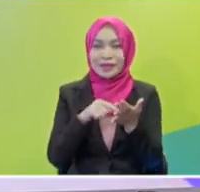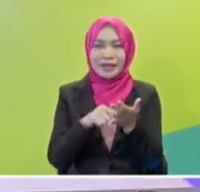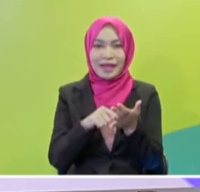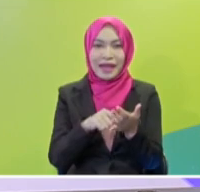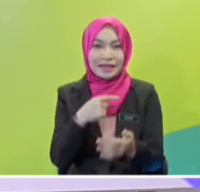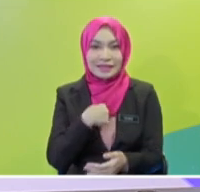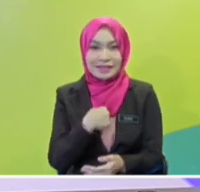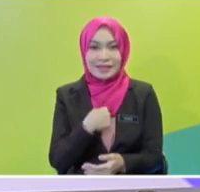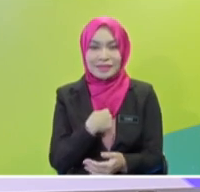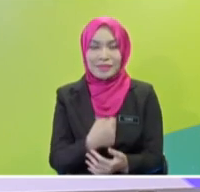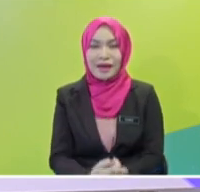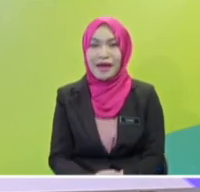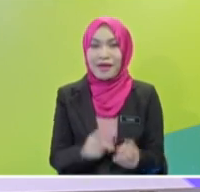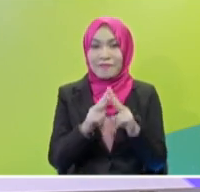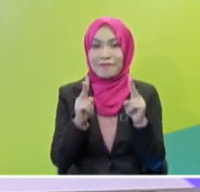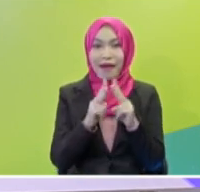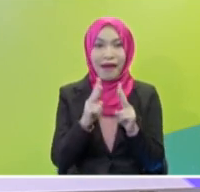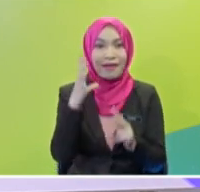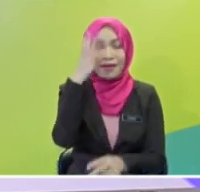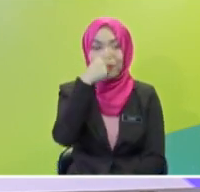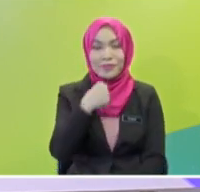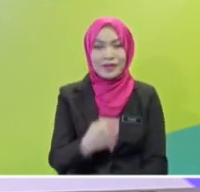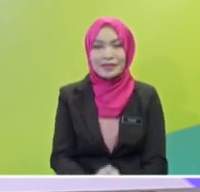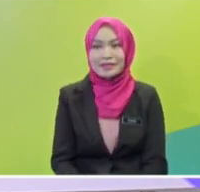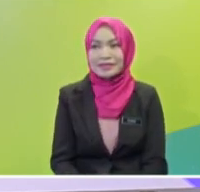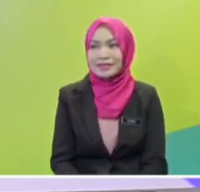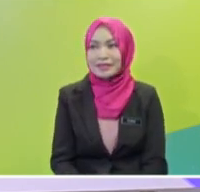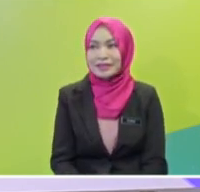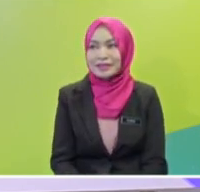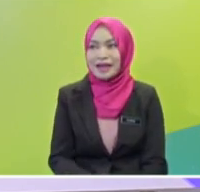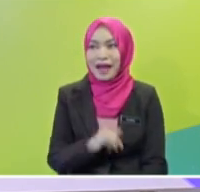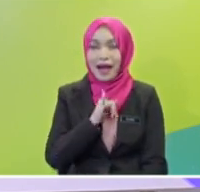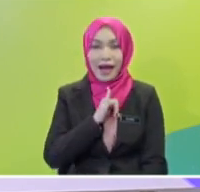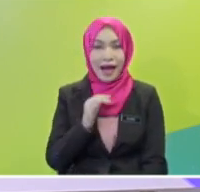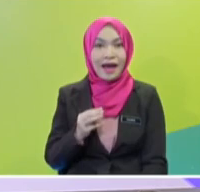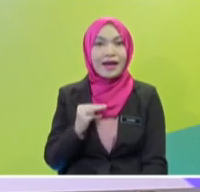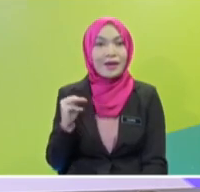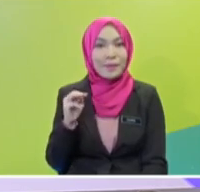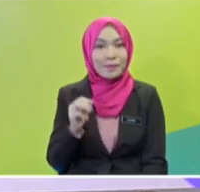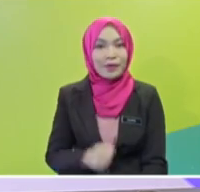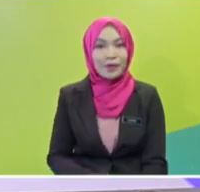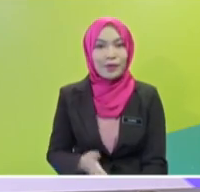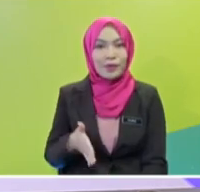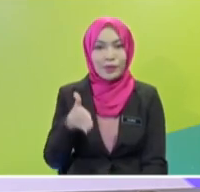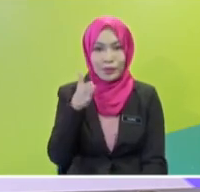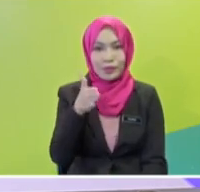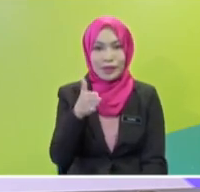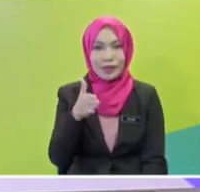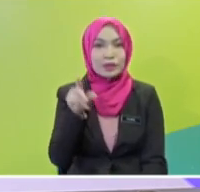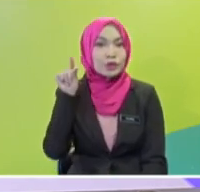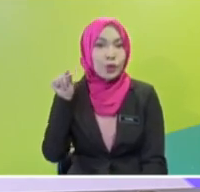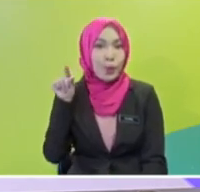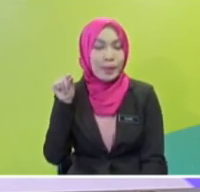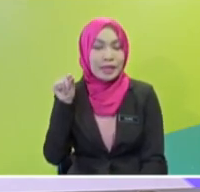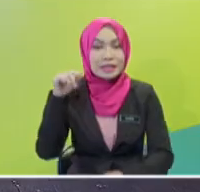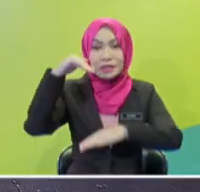Wow. Okay. Yours looks amazing. Okay. Now we are going to paste this dress on this A4 paper.